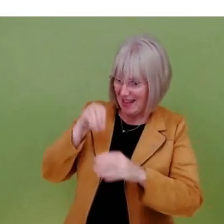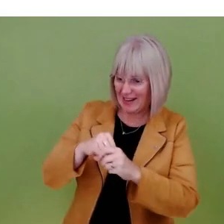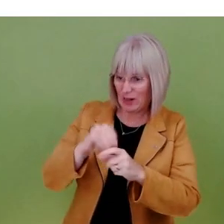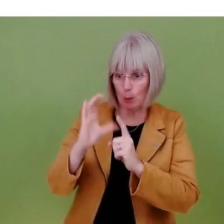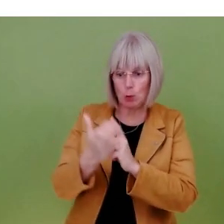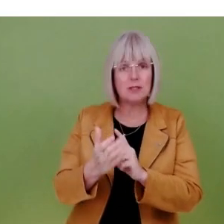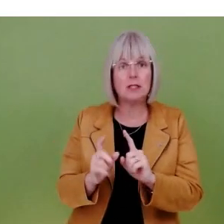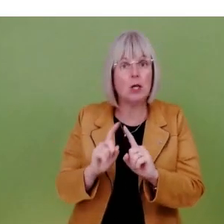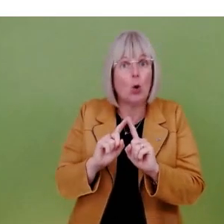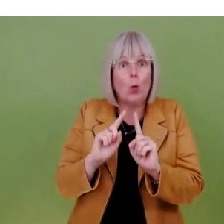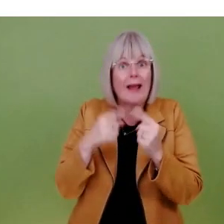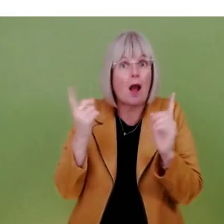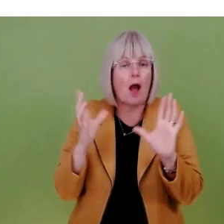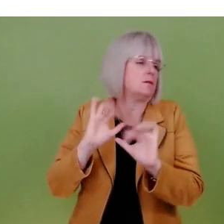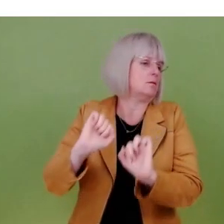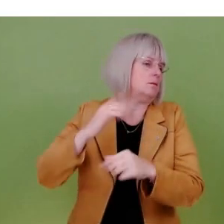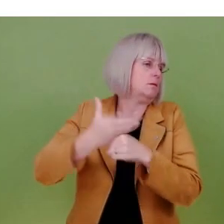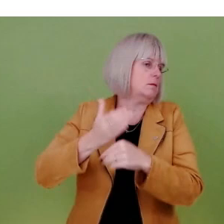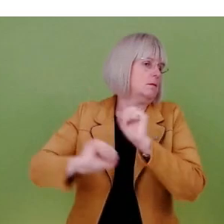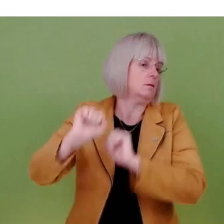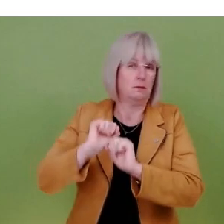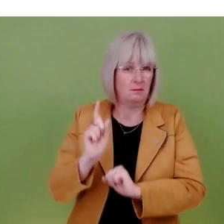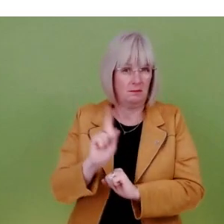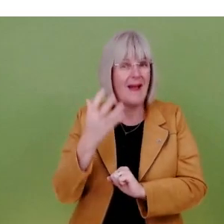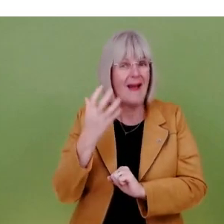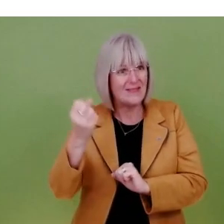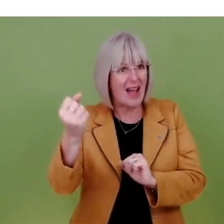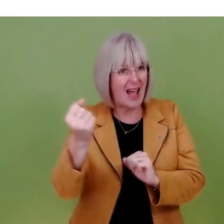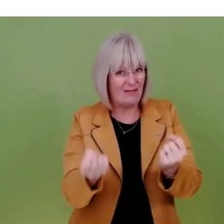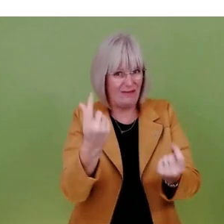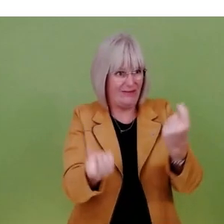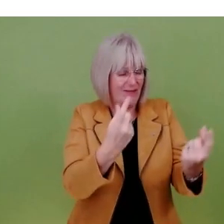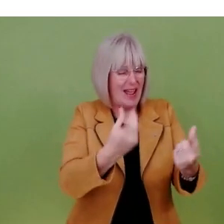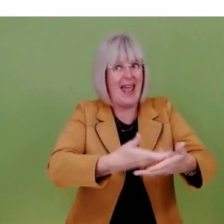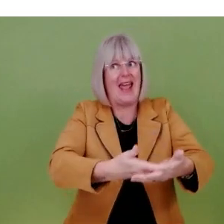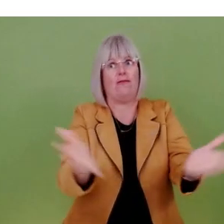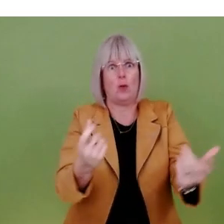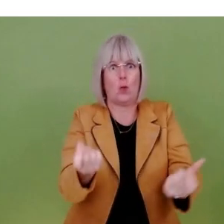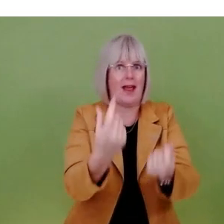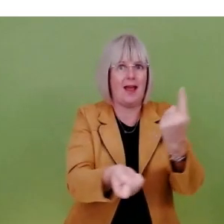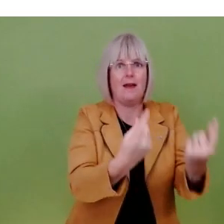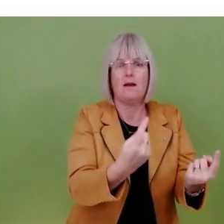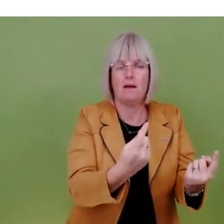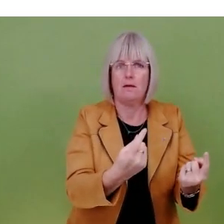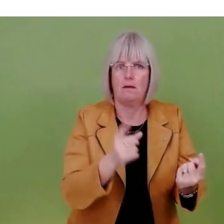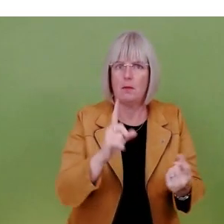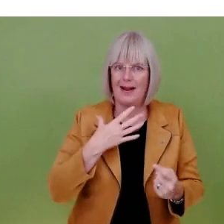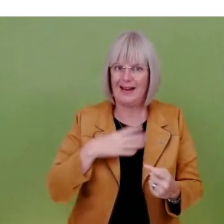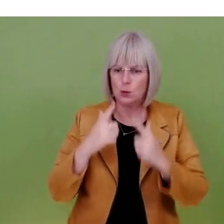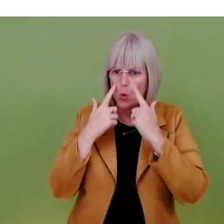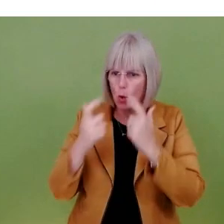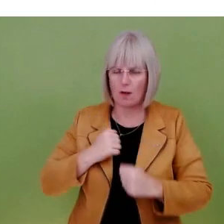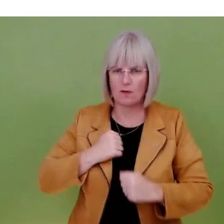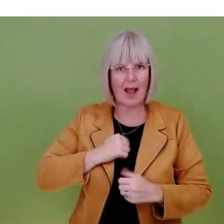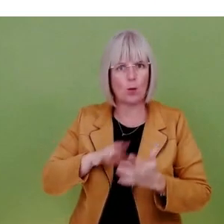everywhere. And we need to make sure that we have that context when we're working with others as well, but we also need to look after our staff.